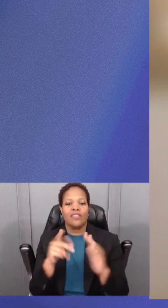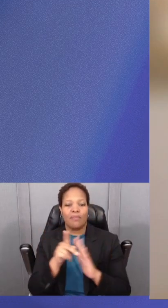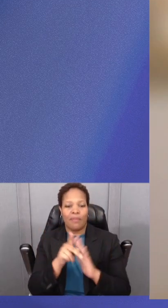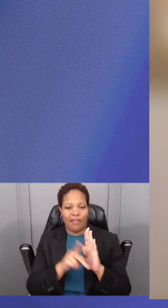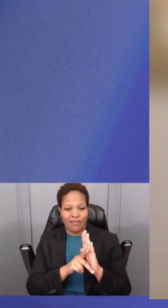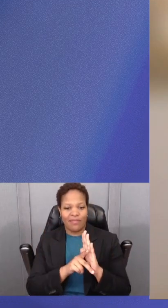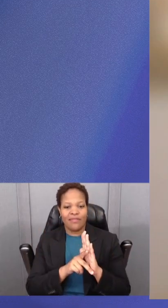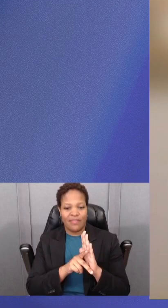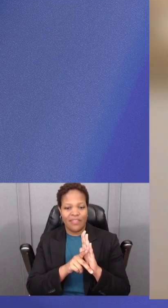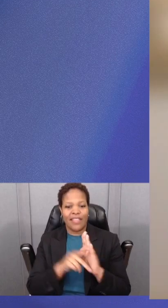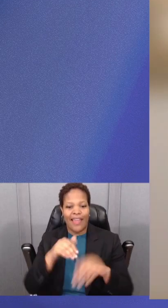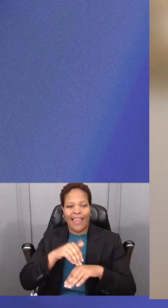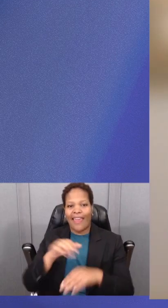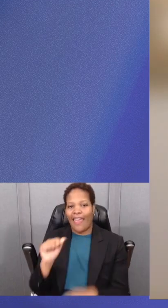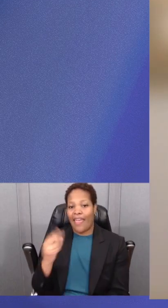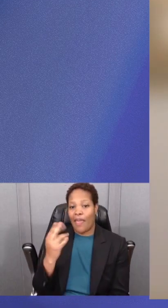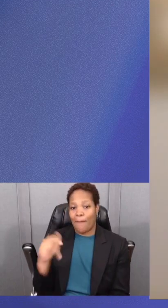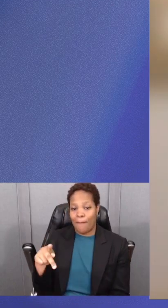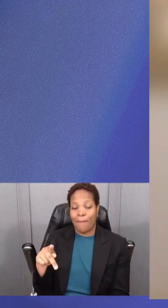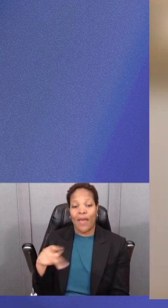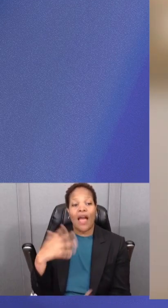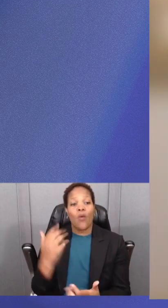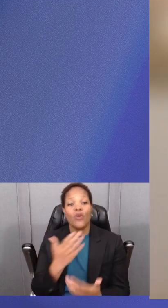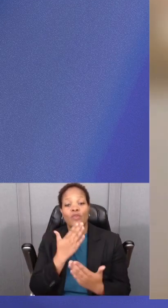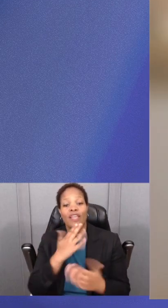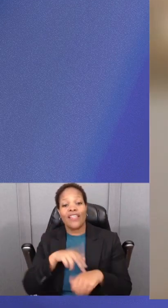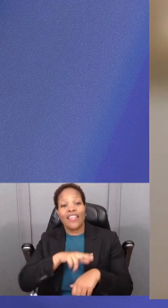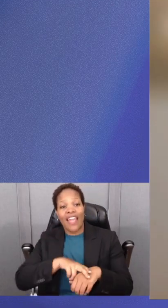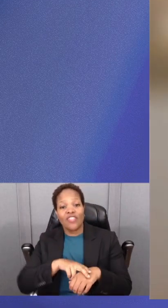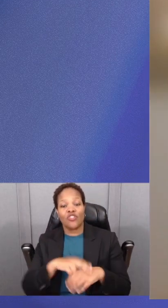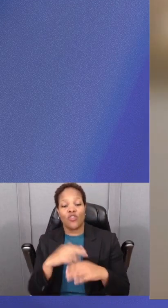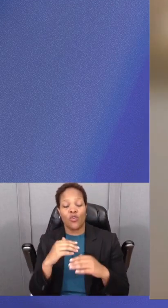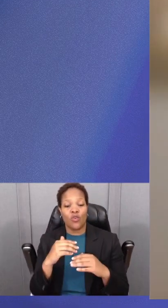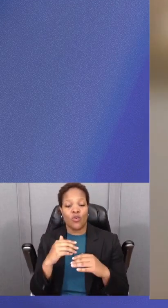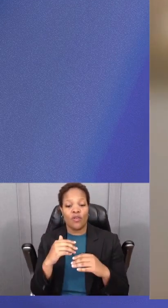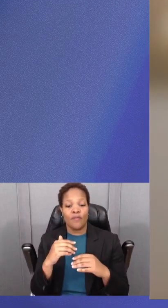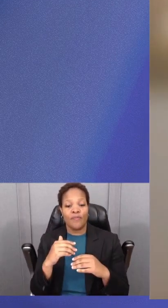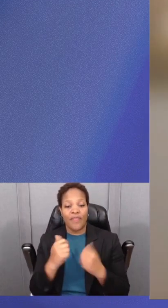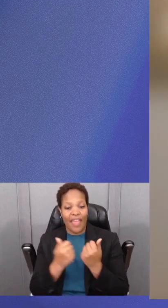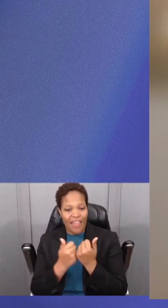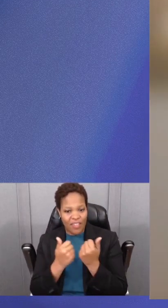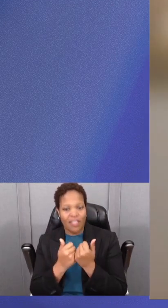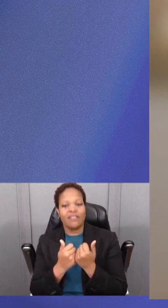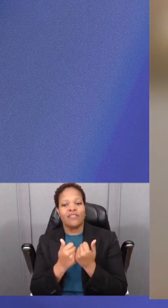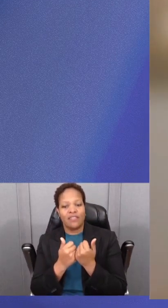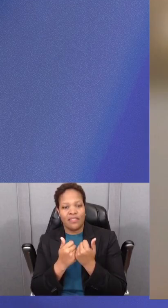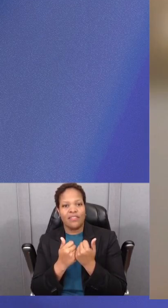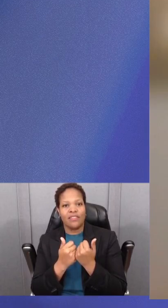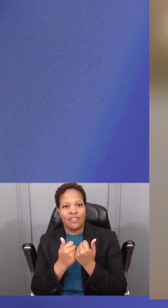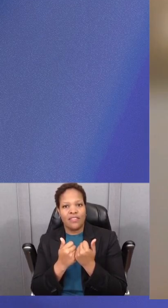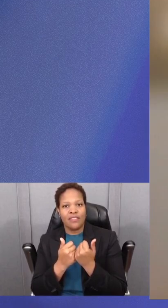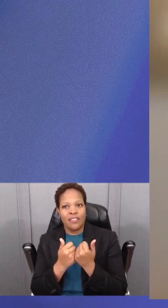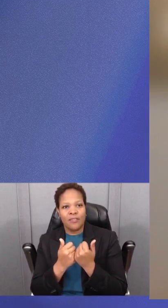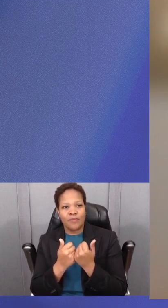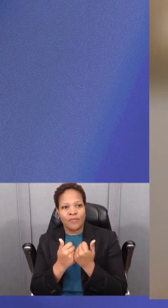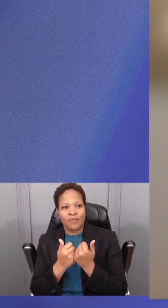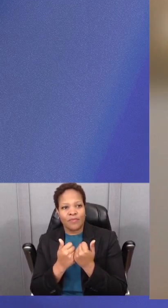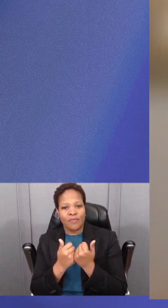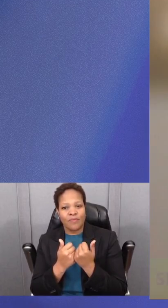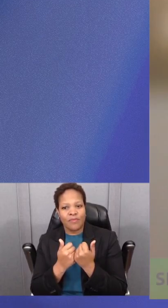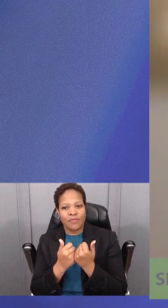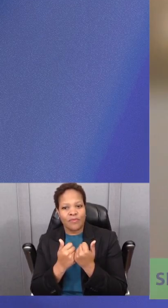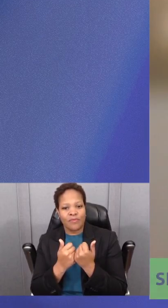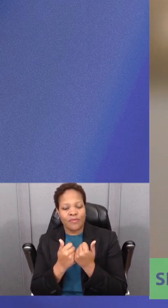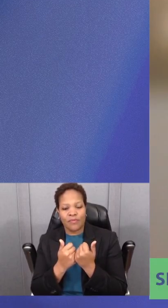thank the National Patient Advocate Foundation for inviting us to present this work, and a big shout out to the Patient Insight Institute for partnering